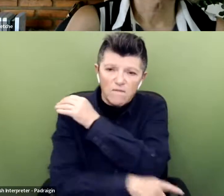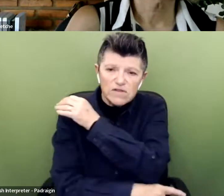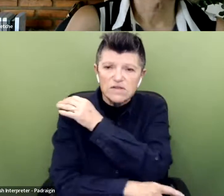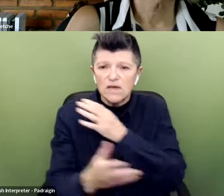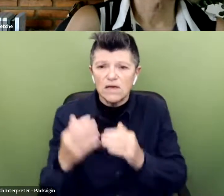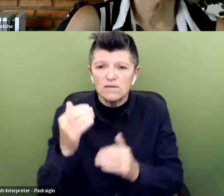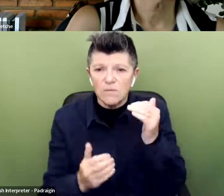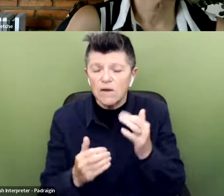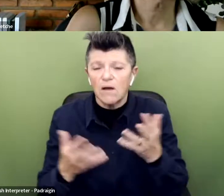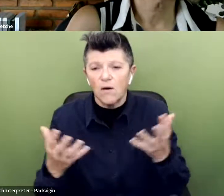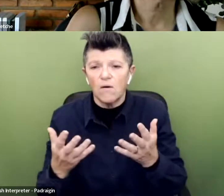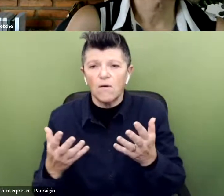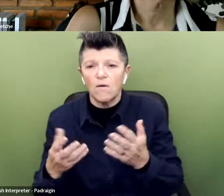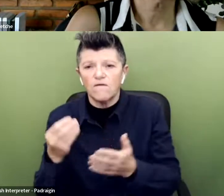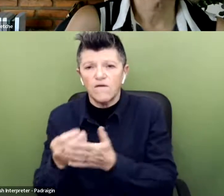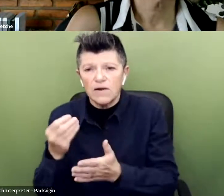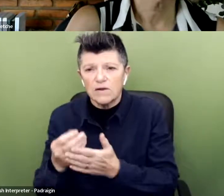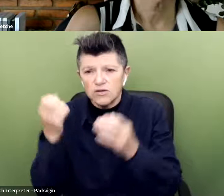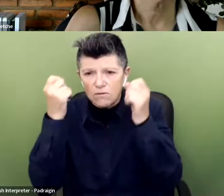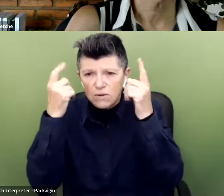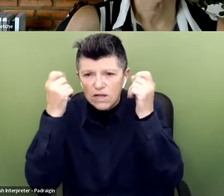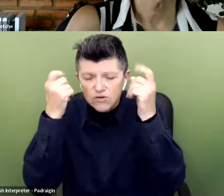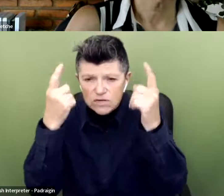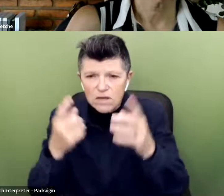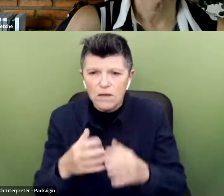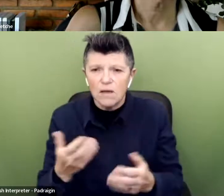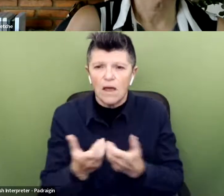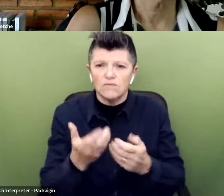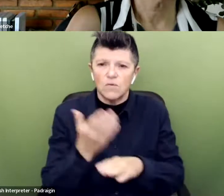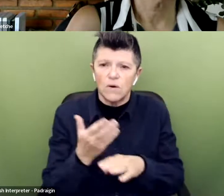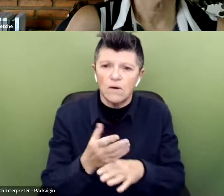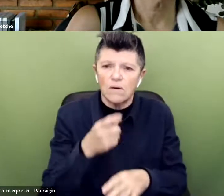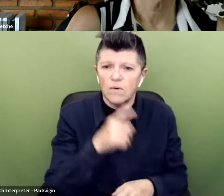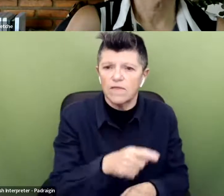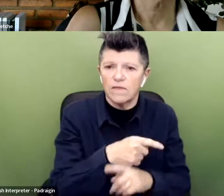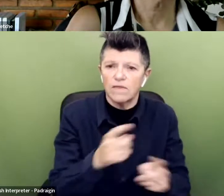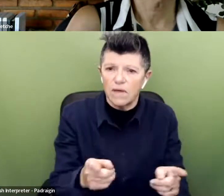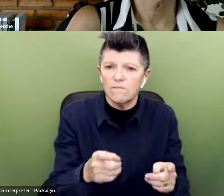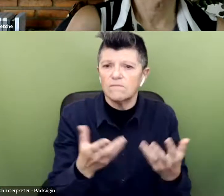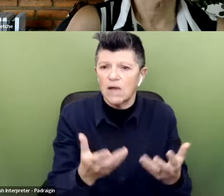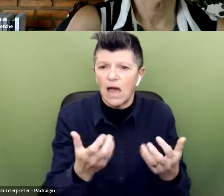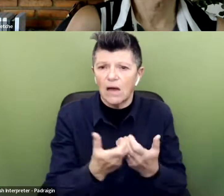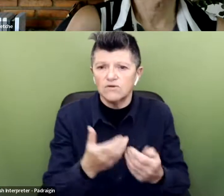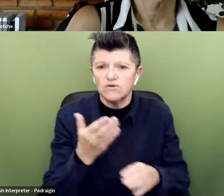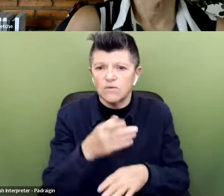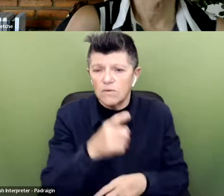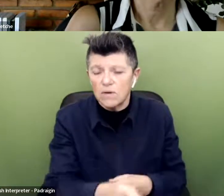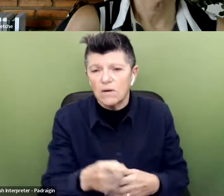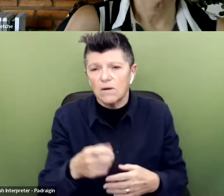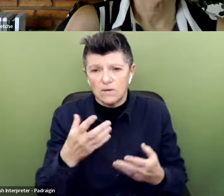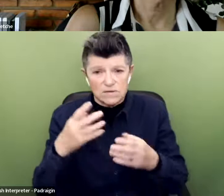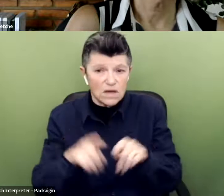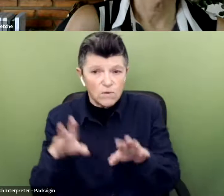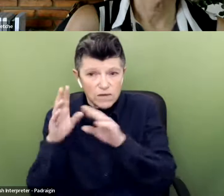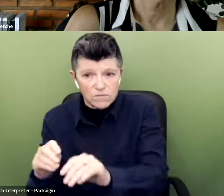how, you might work with tech companies to do that. And same thing for education, right? You might be able to design the platforms, but also